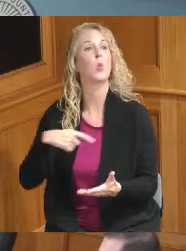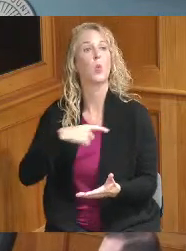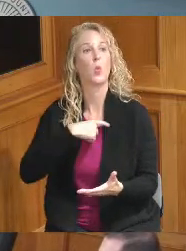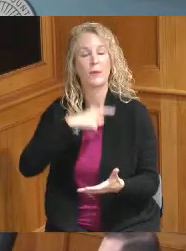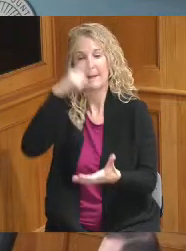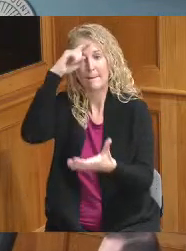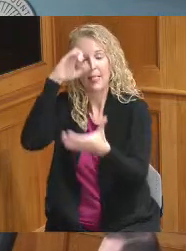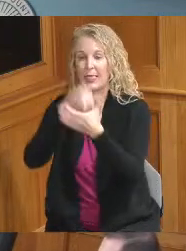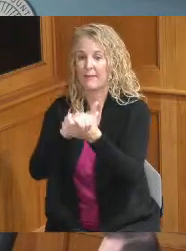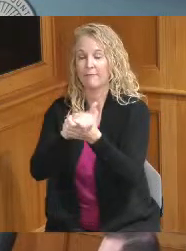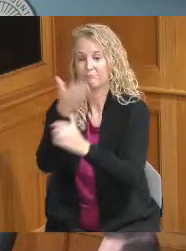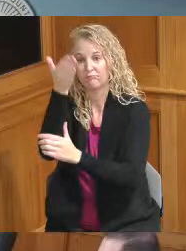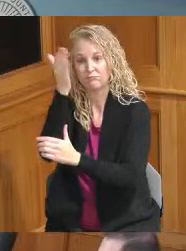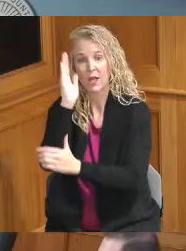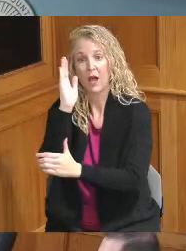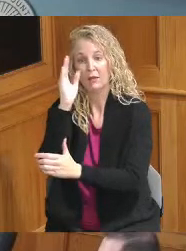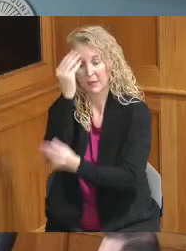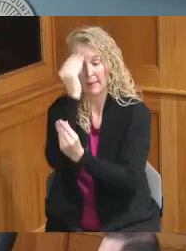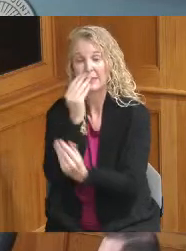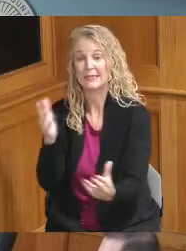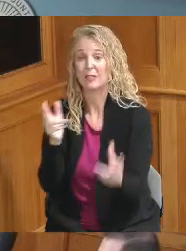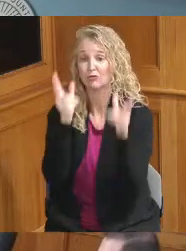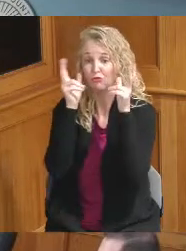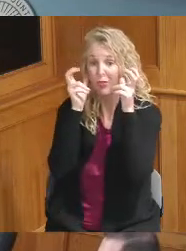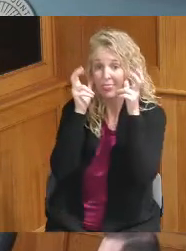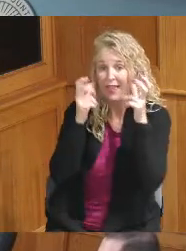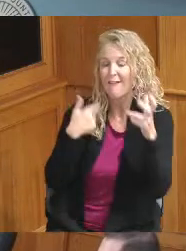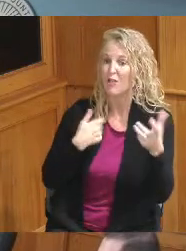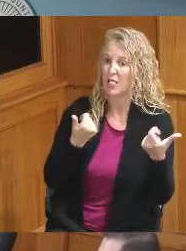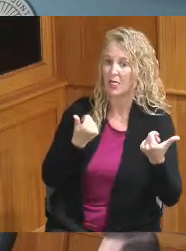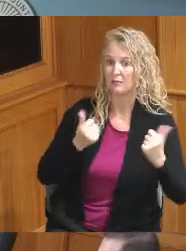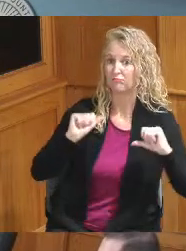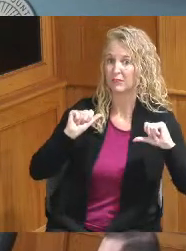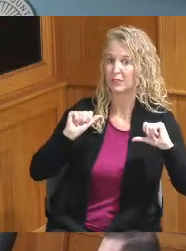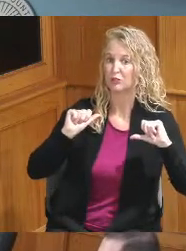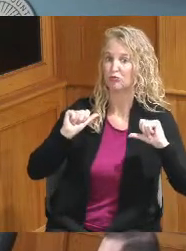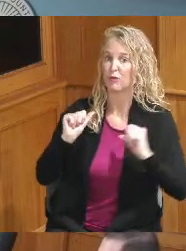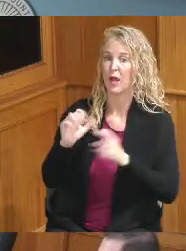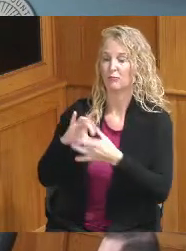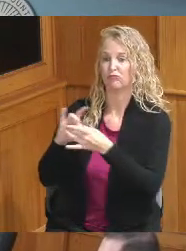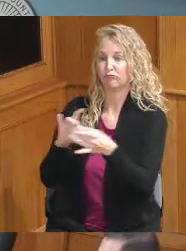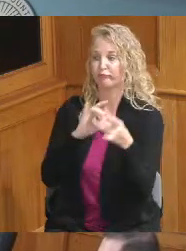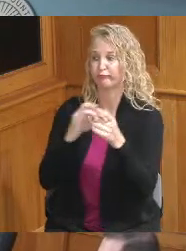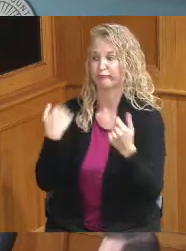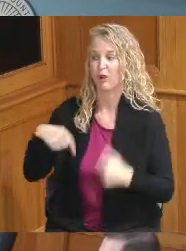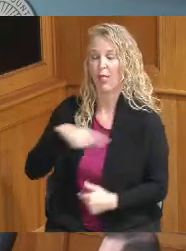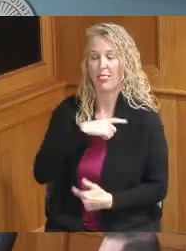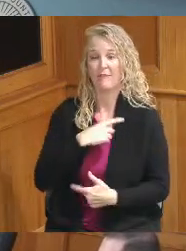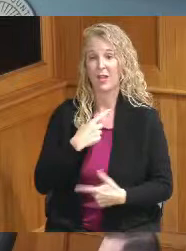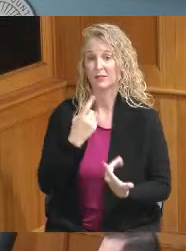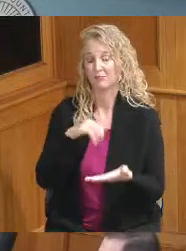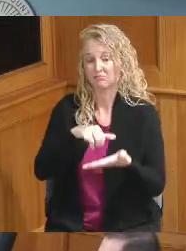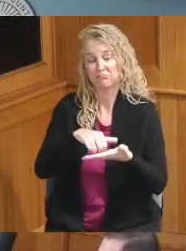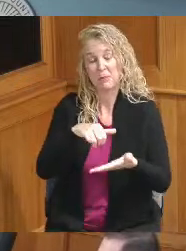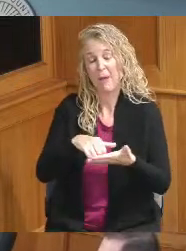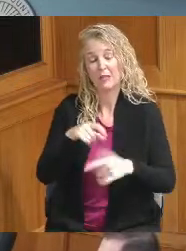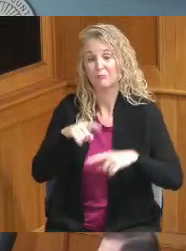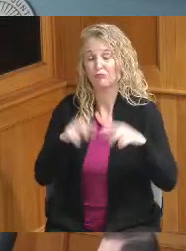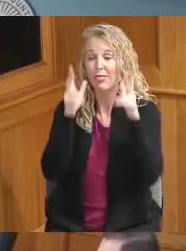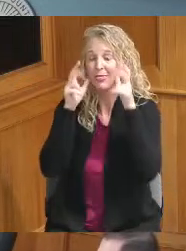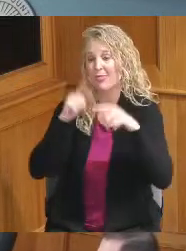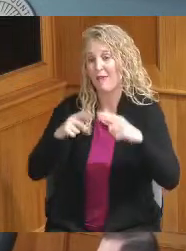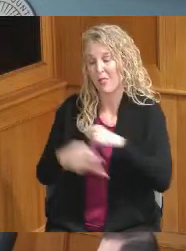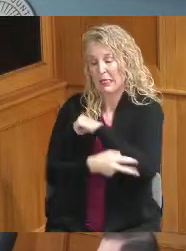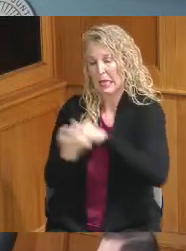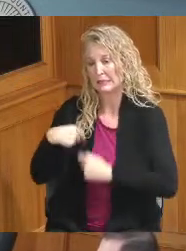in God. And I'm going to tell you something. The devil can't have something he ain't never had, and that's all of us in this room. Amen.